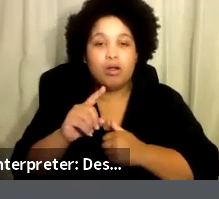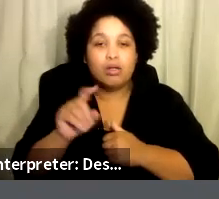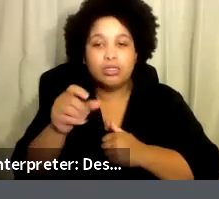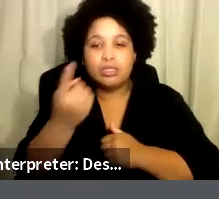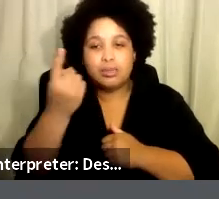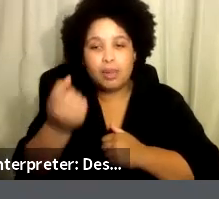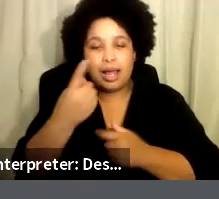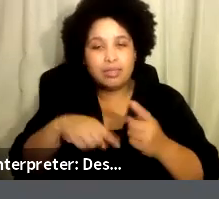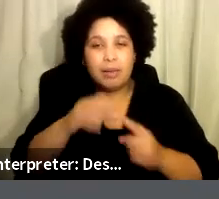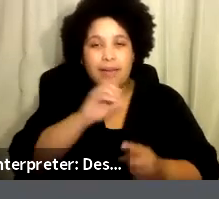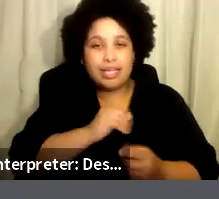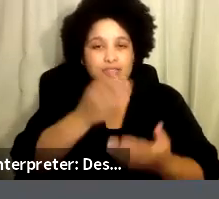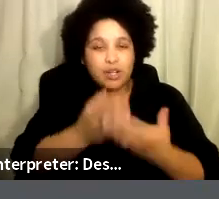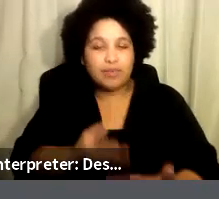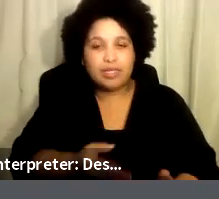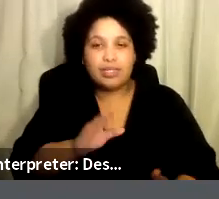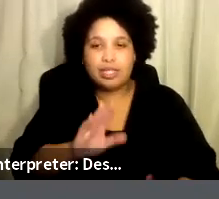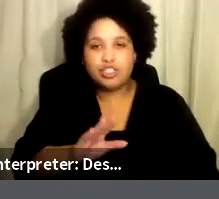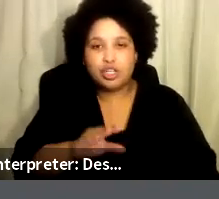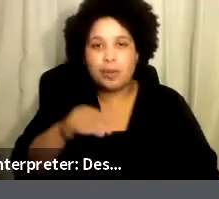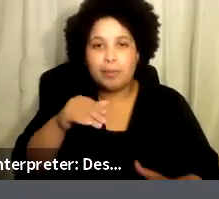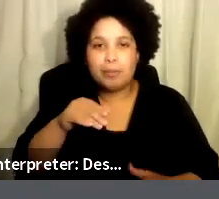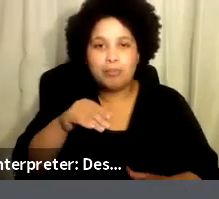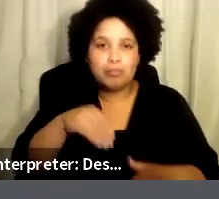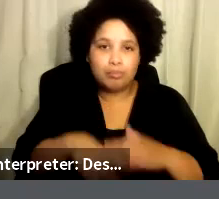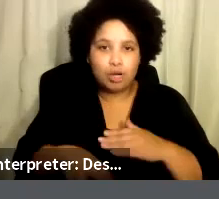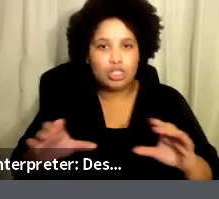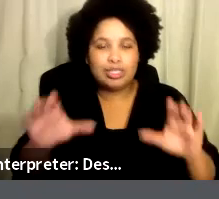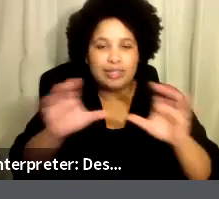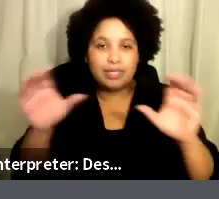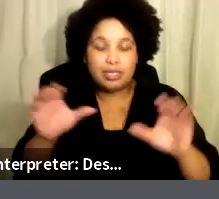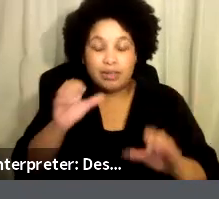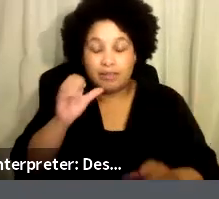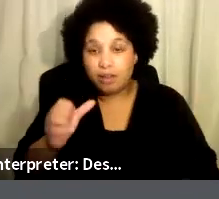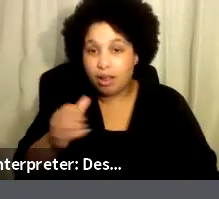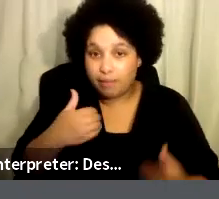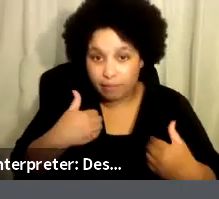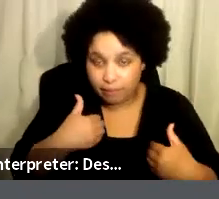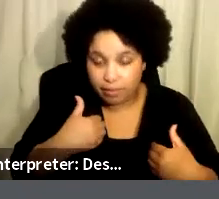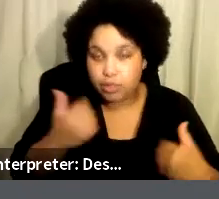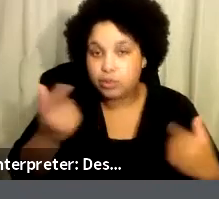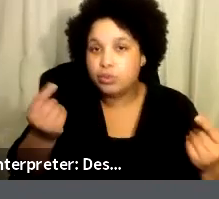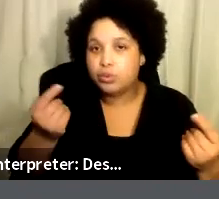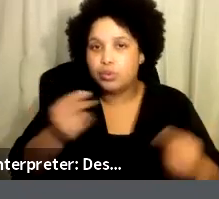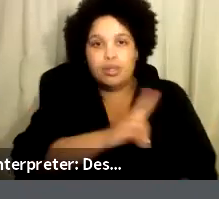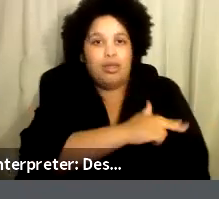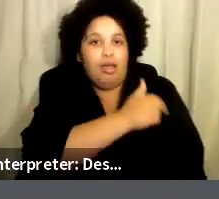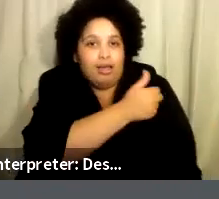asked about age verification. That is the birth certificate. If you happen to not have a birth certificate, then the